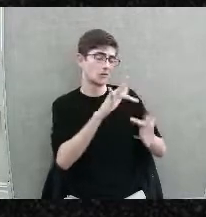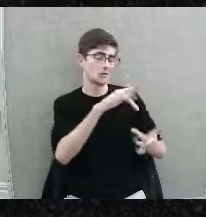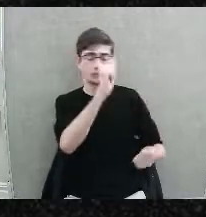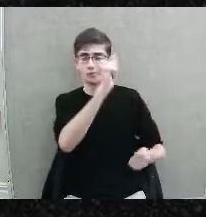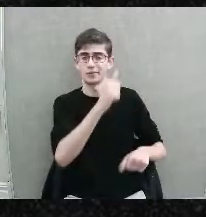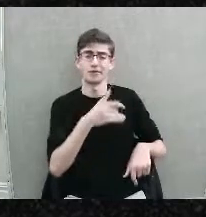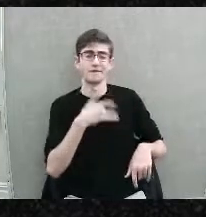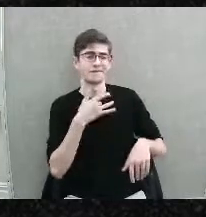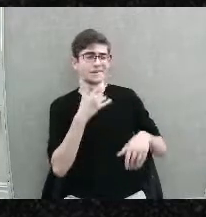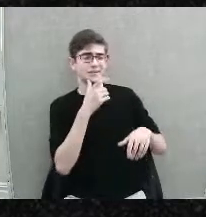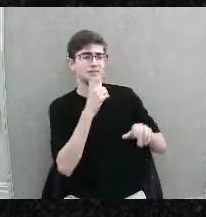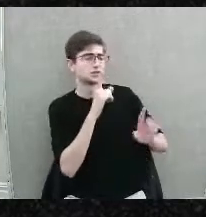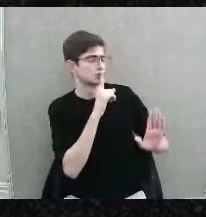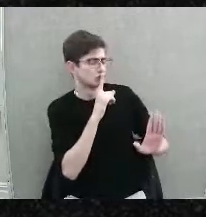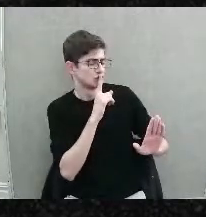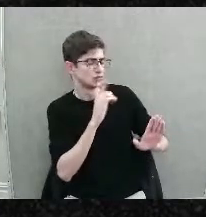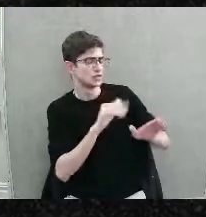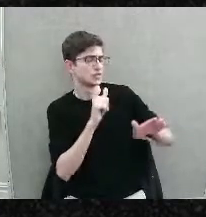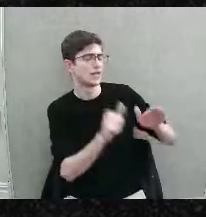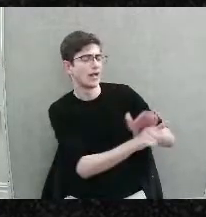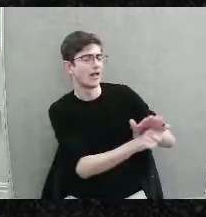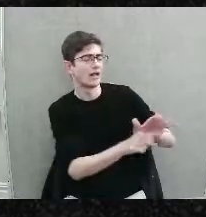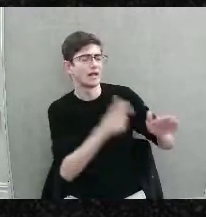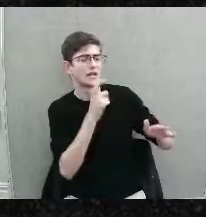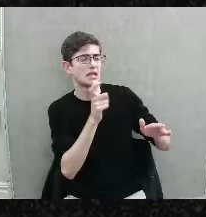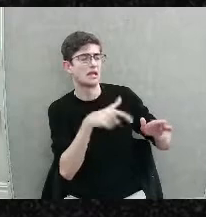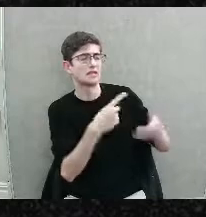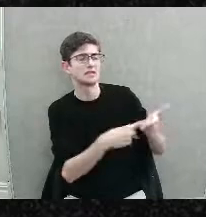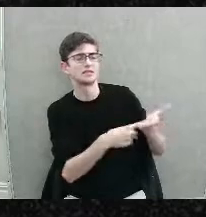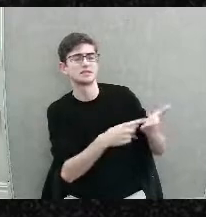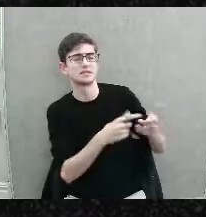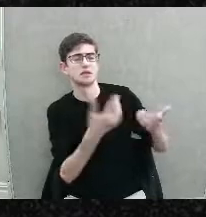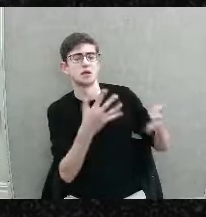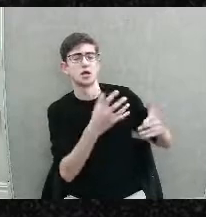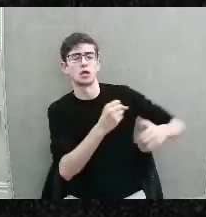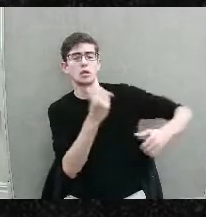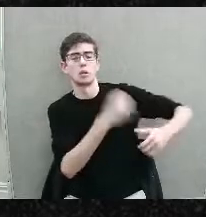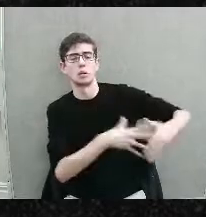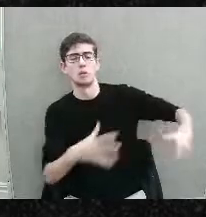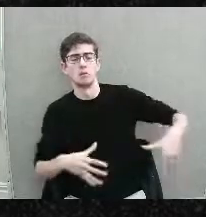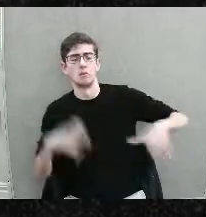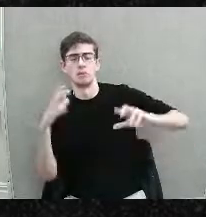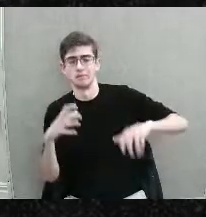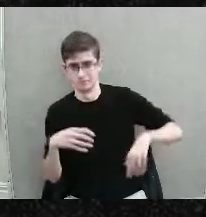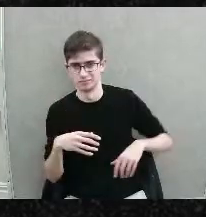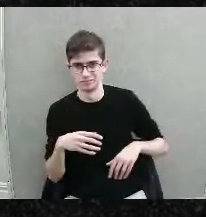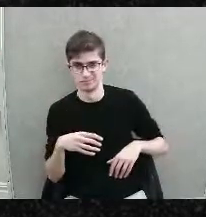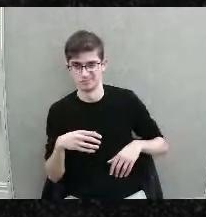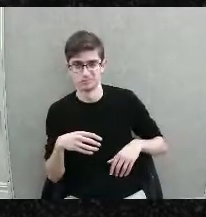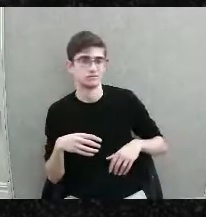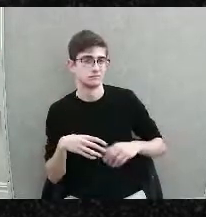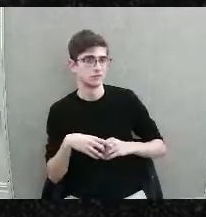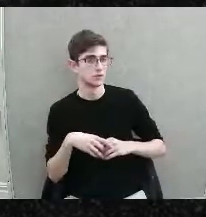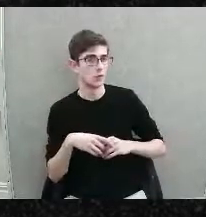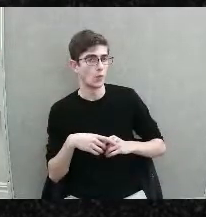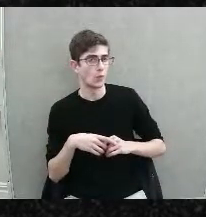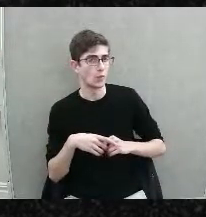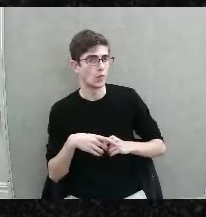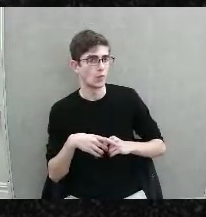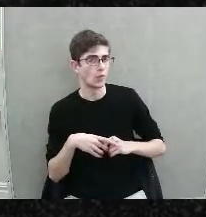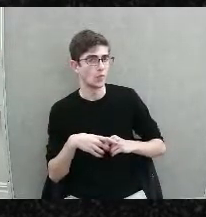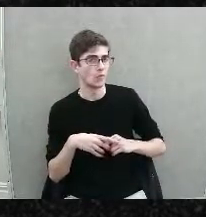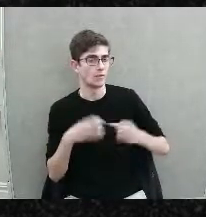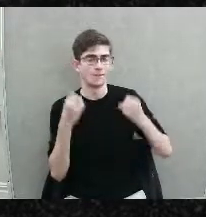kept, sort of predisposed, already in the trash bin, as it were. So many people